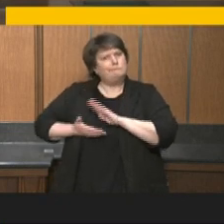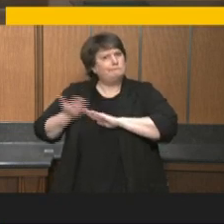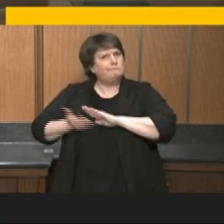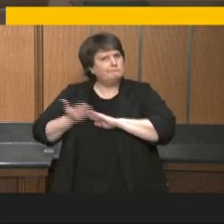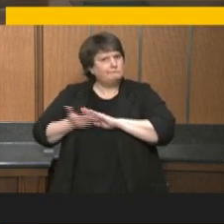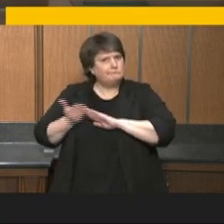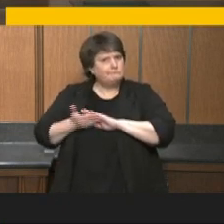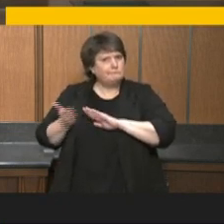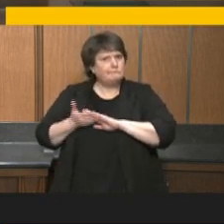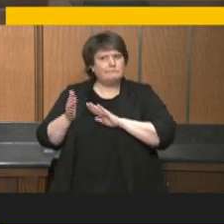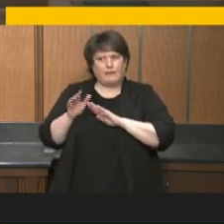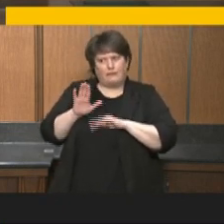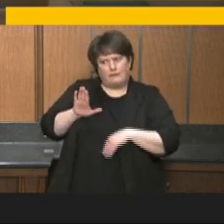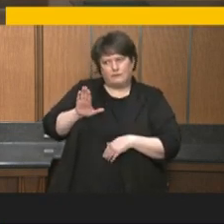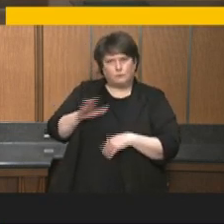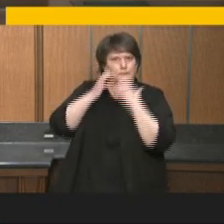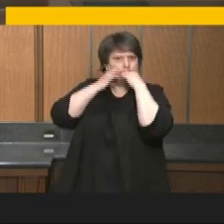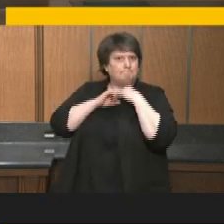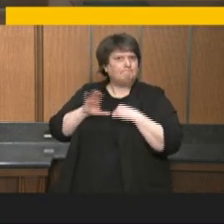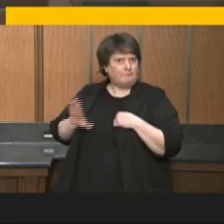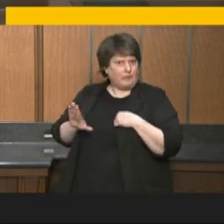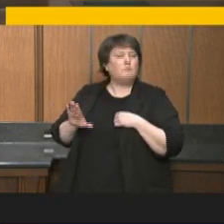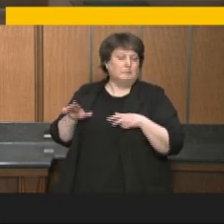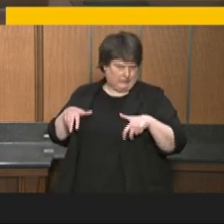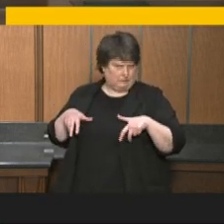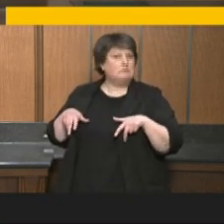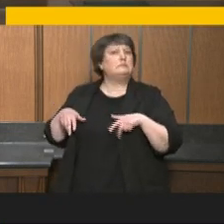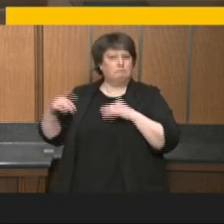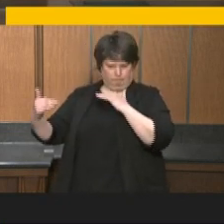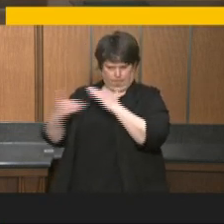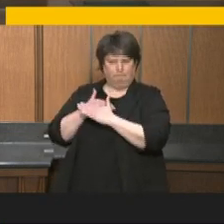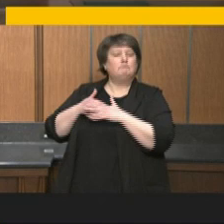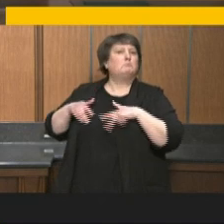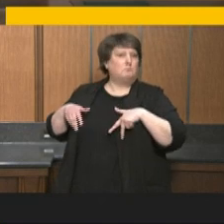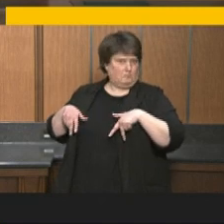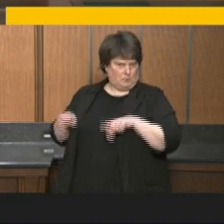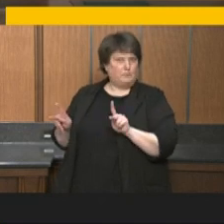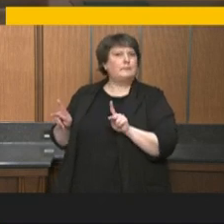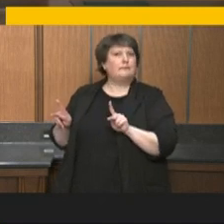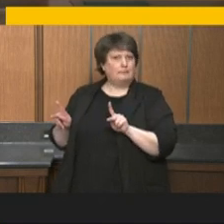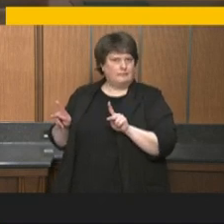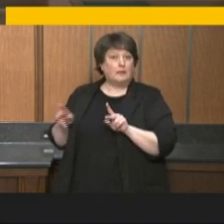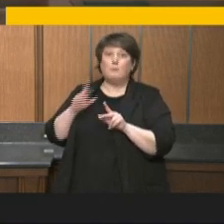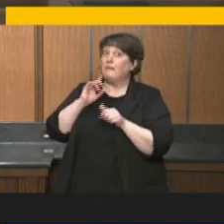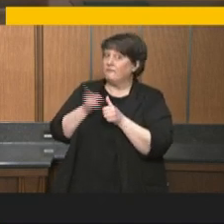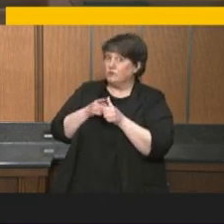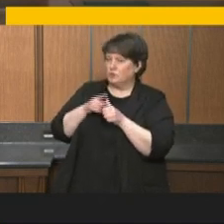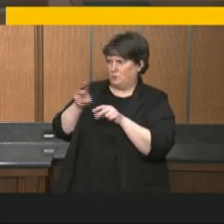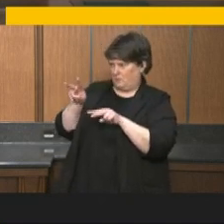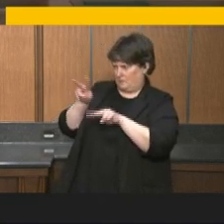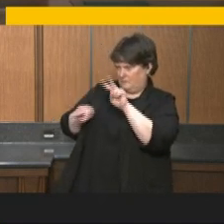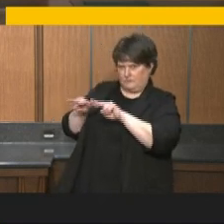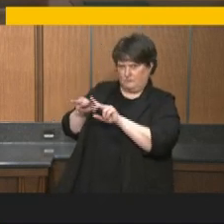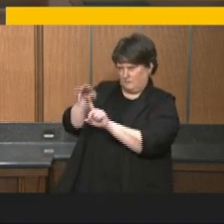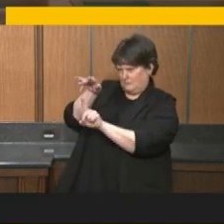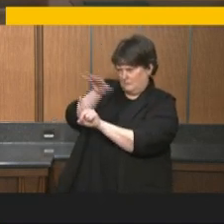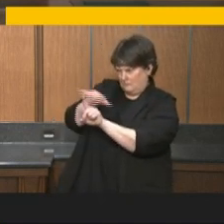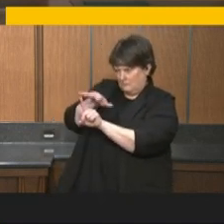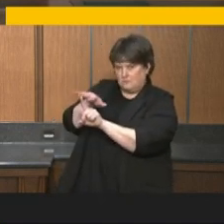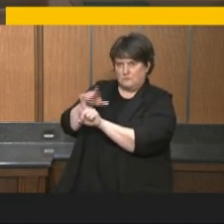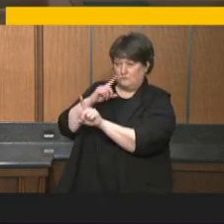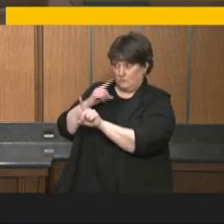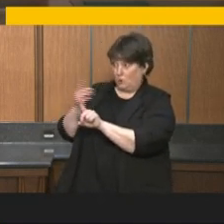and what they contribute. And so they'll be allowed to enter Canada as well after observing the 14-day period of